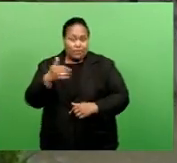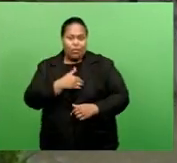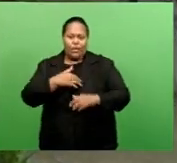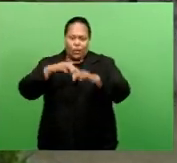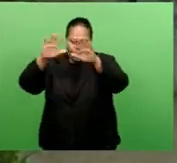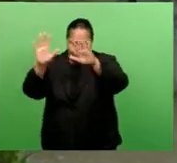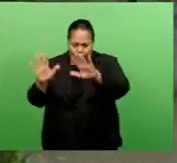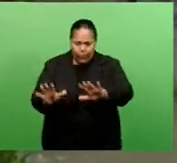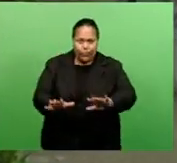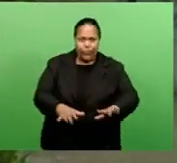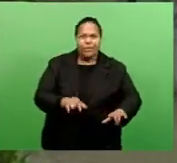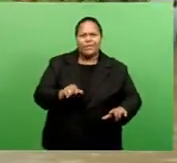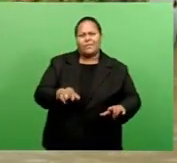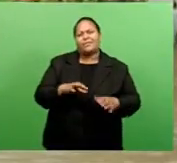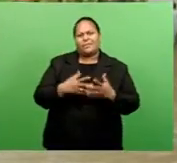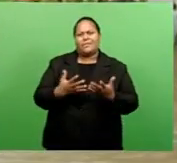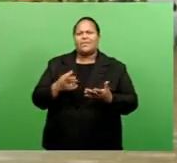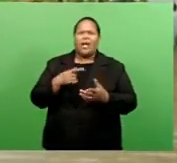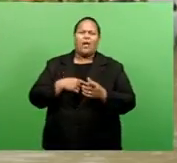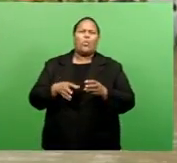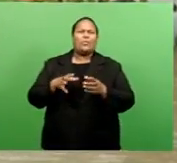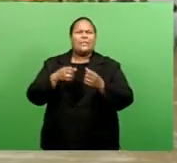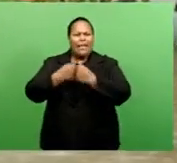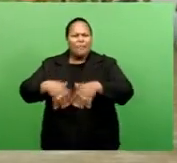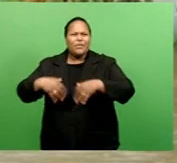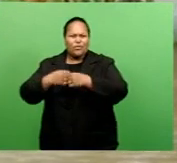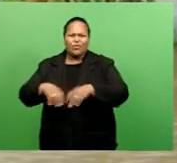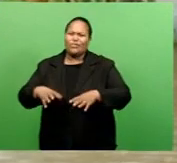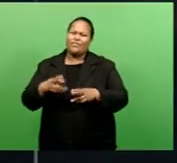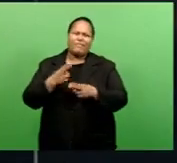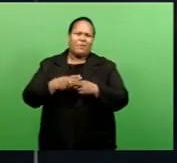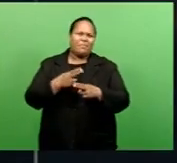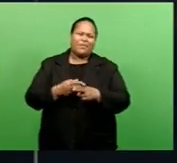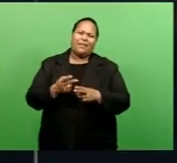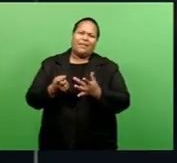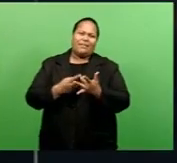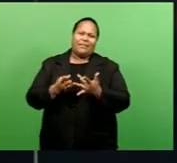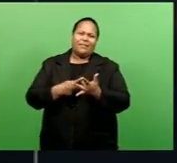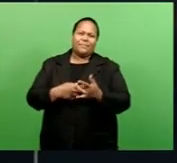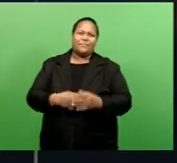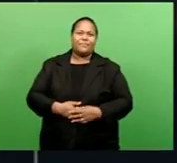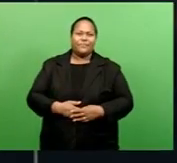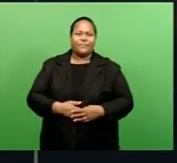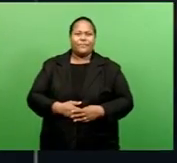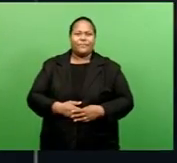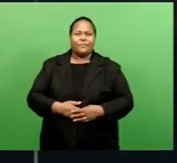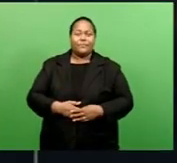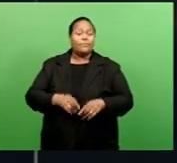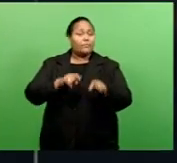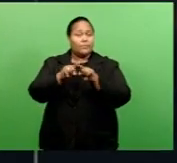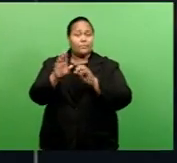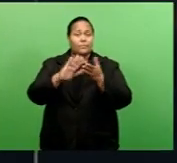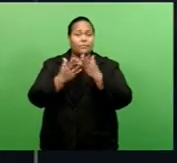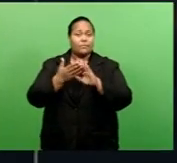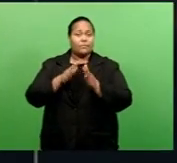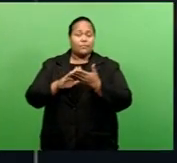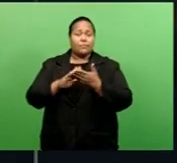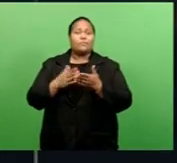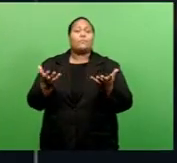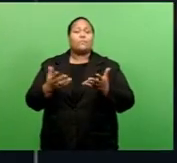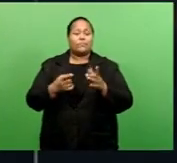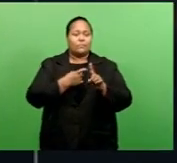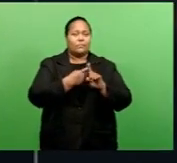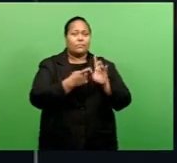homes, belongings and vegetation. Aiden Singh, FBC News. Majority of communities in Korovo were affected